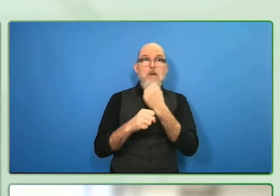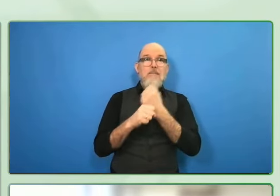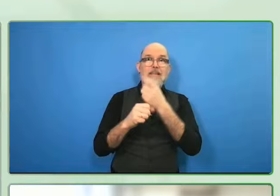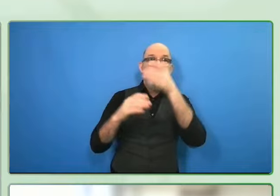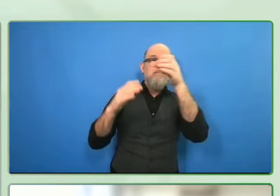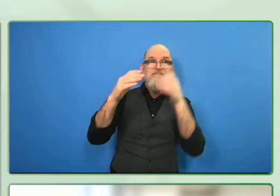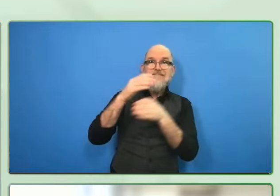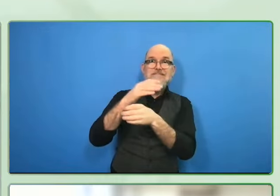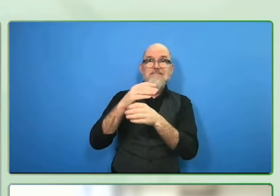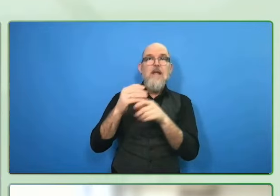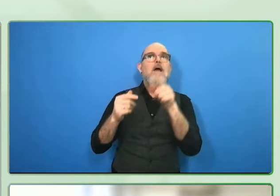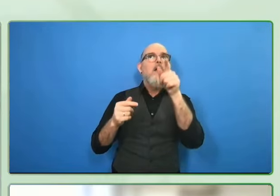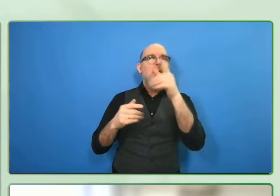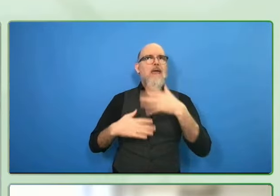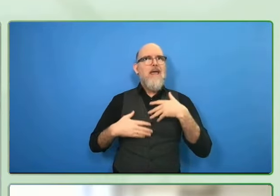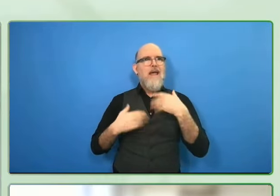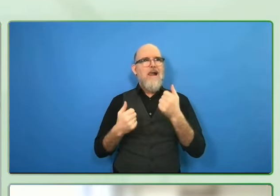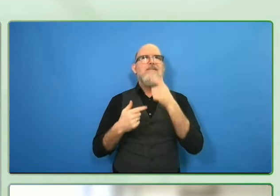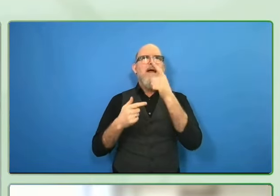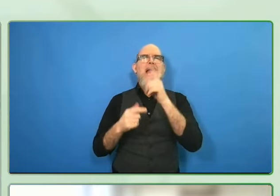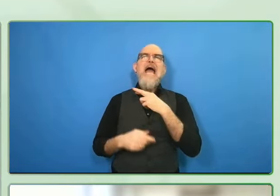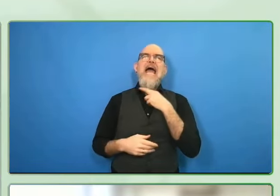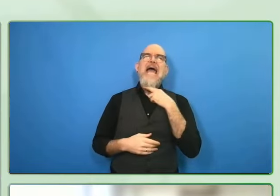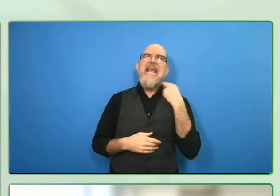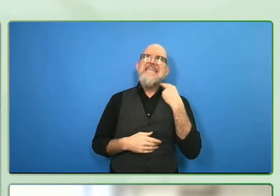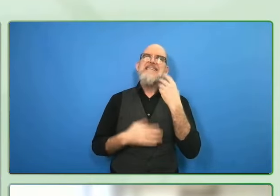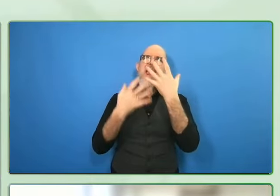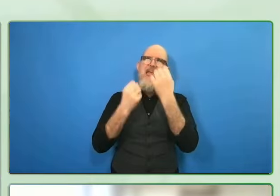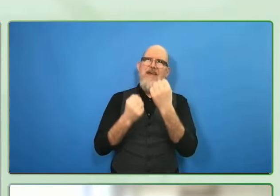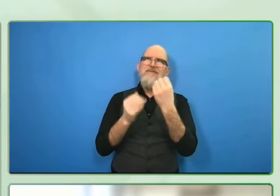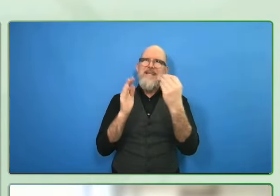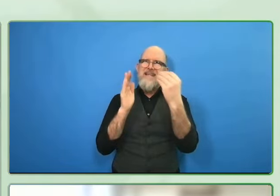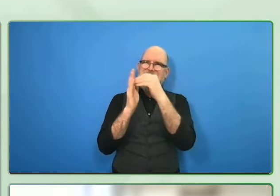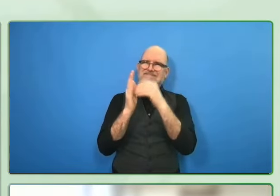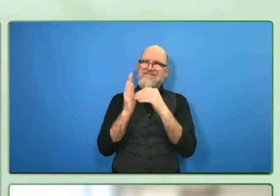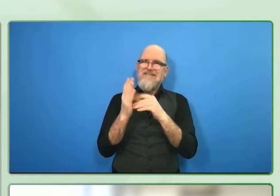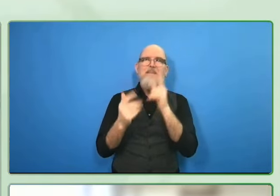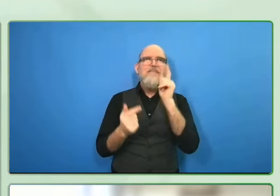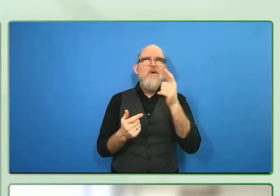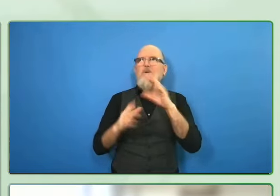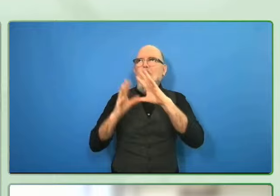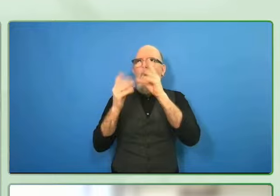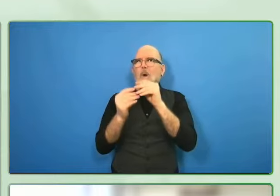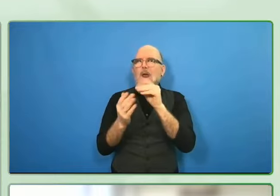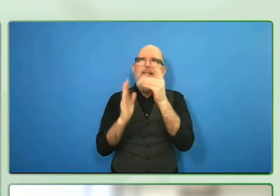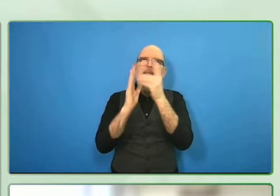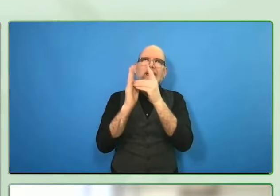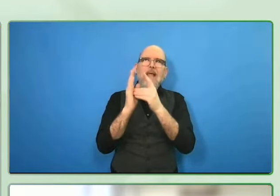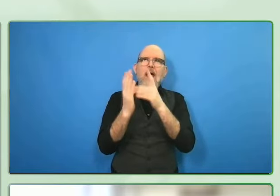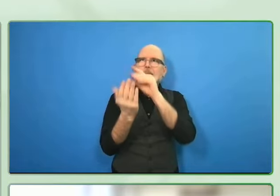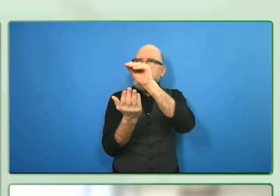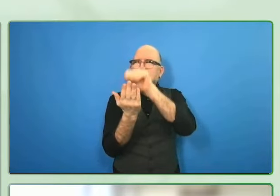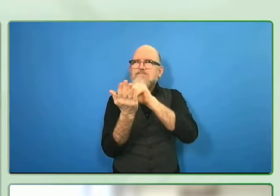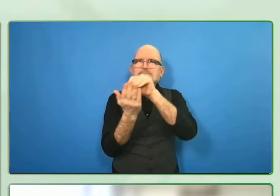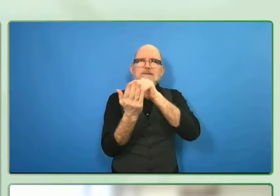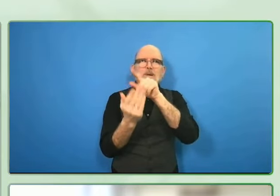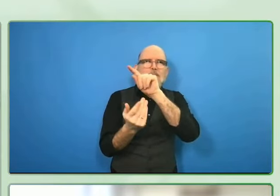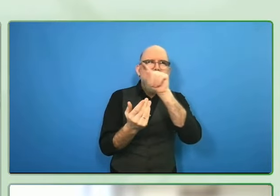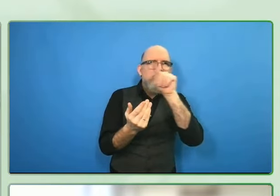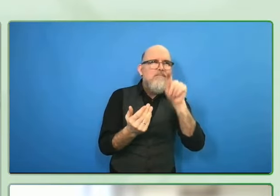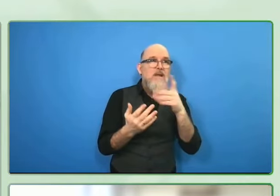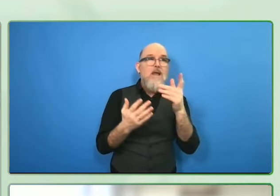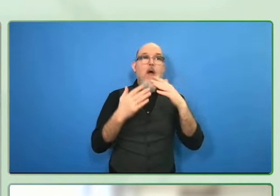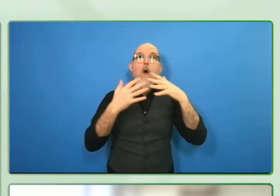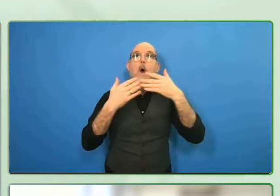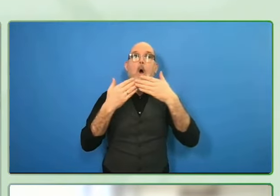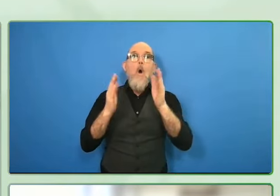because what we do know is we look at what's going on now across the global business community, the public sector, large organizations everywhere. There's